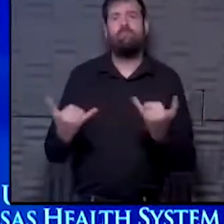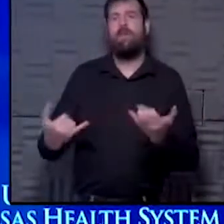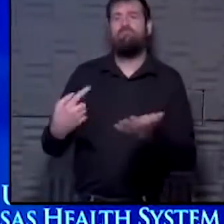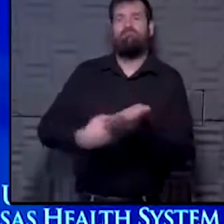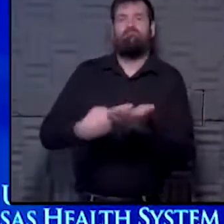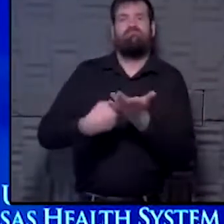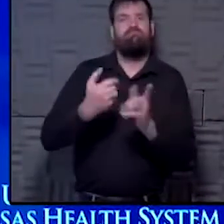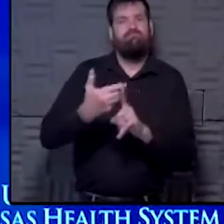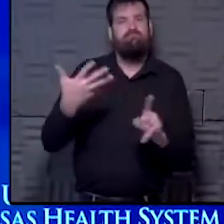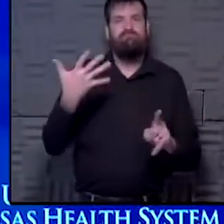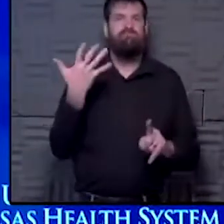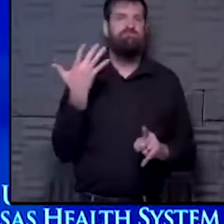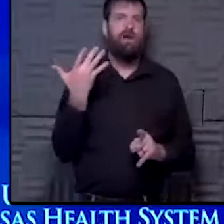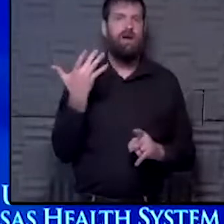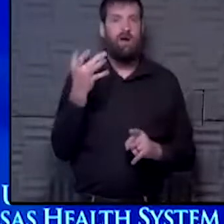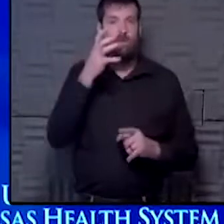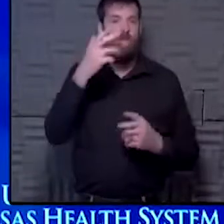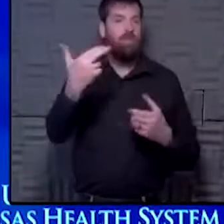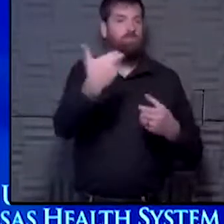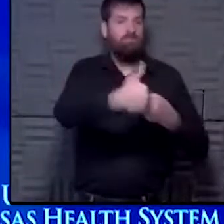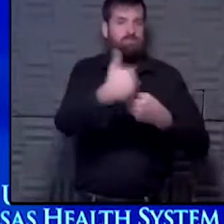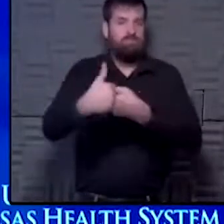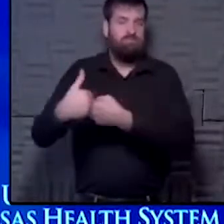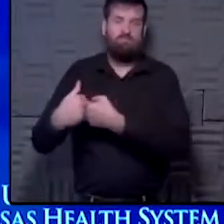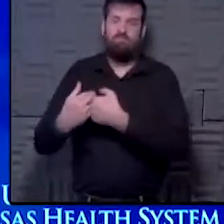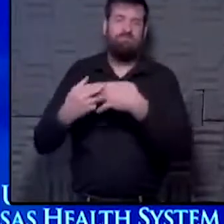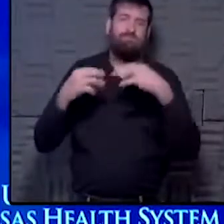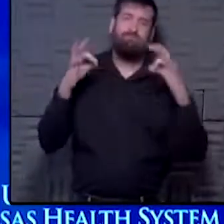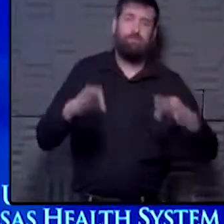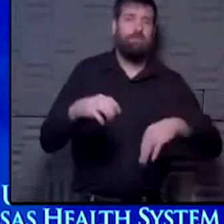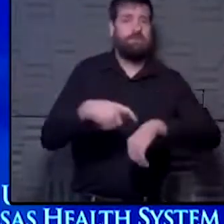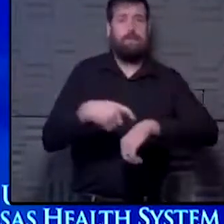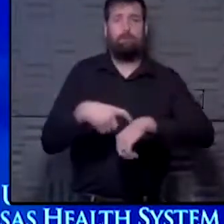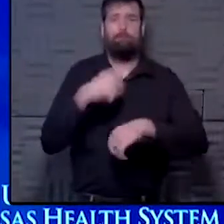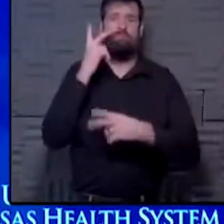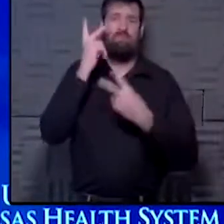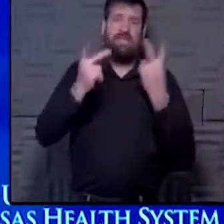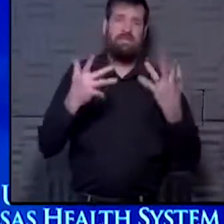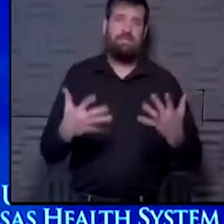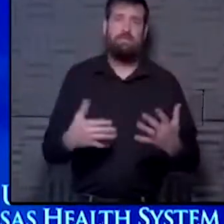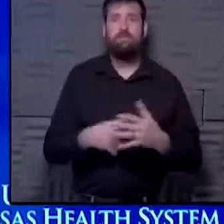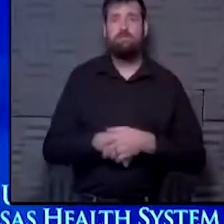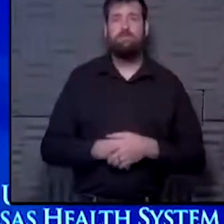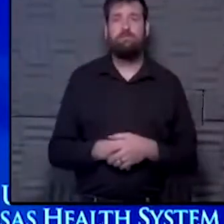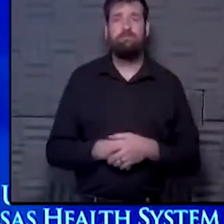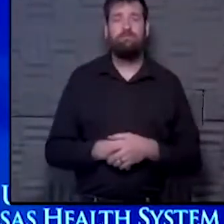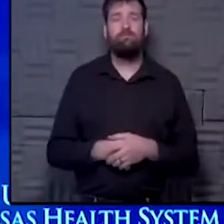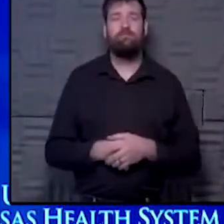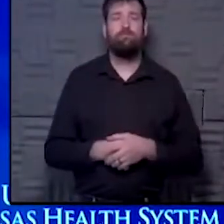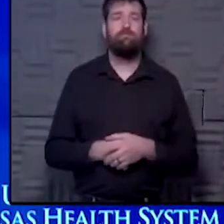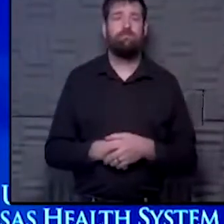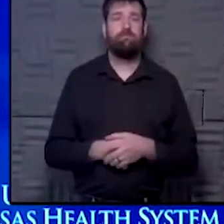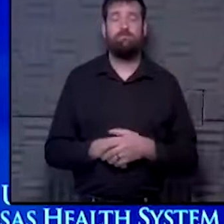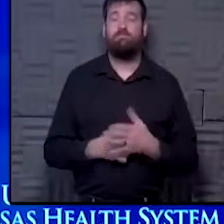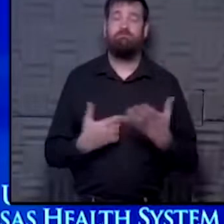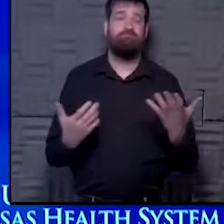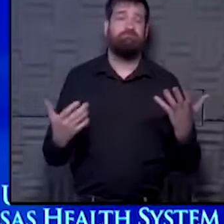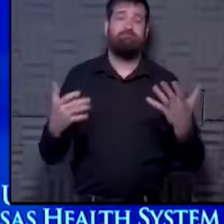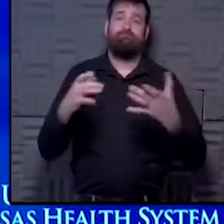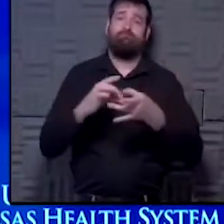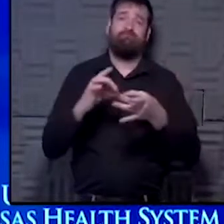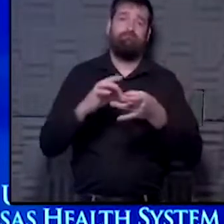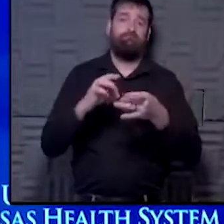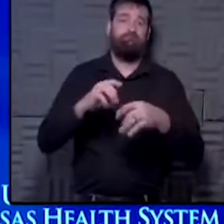why it's too hard. And we're just going to bring our guests in because this is the perfect thing to bring them in for. But, you know, just to say,